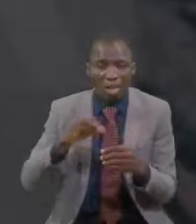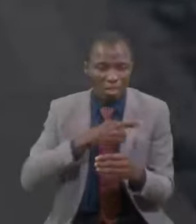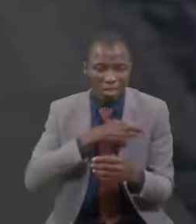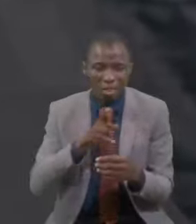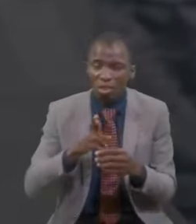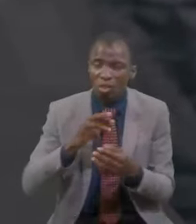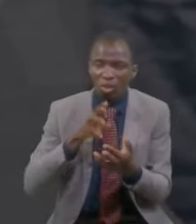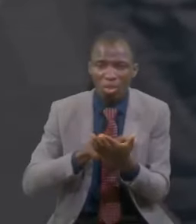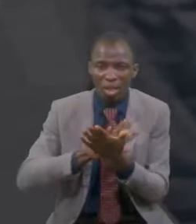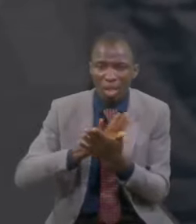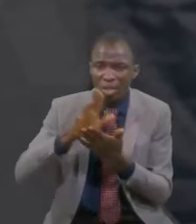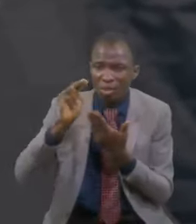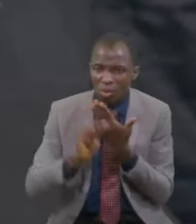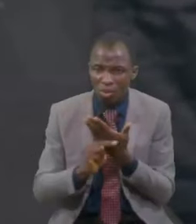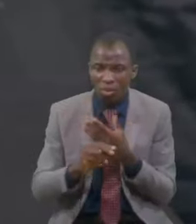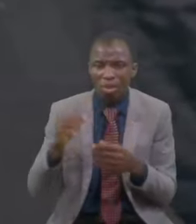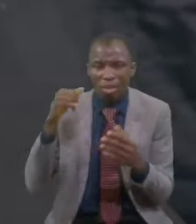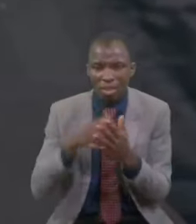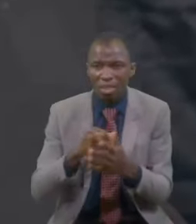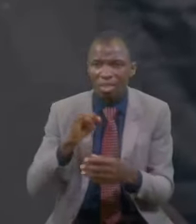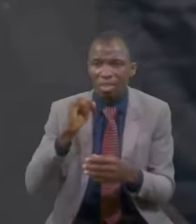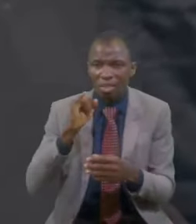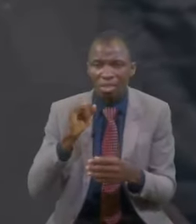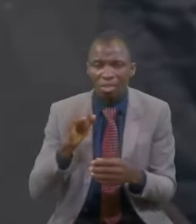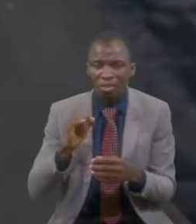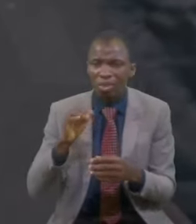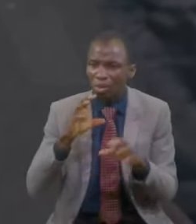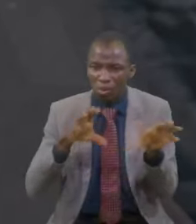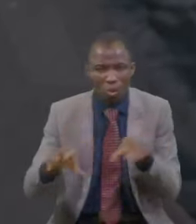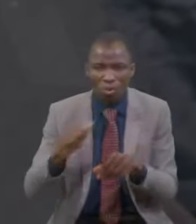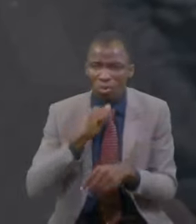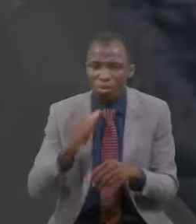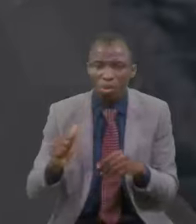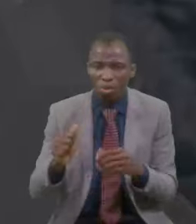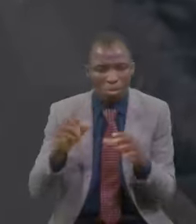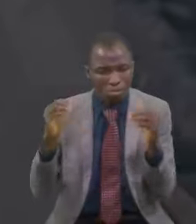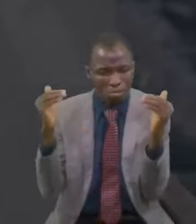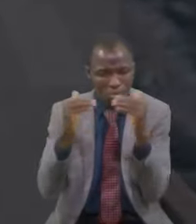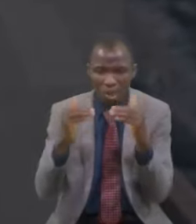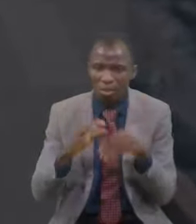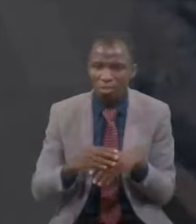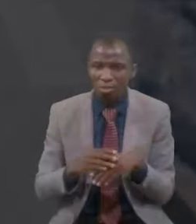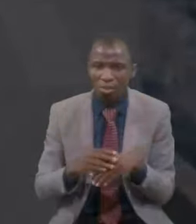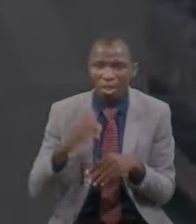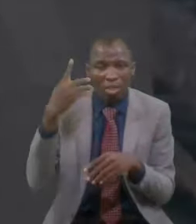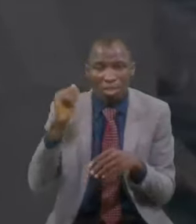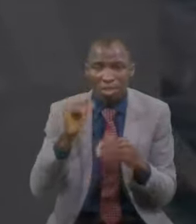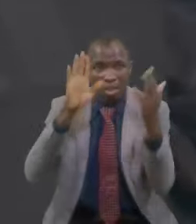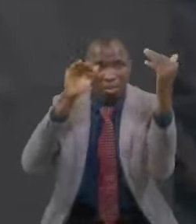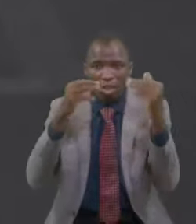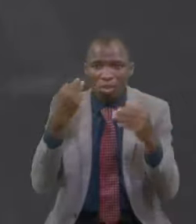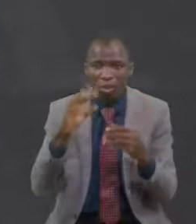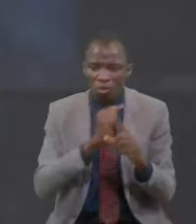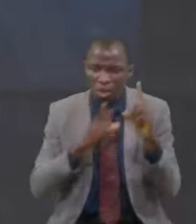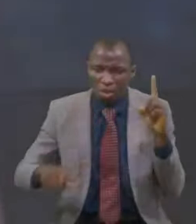righteousness, it does not match. the expectation of the Lord. That's why